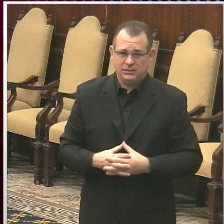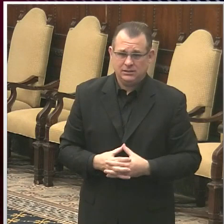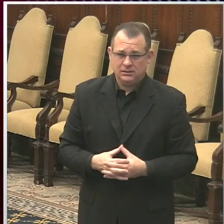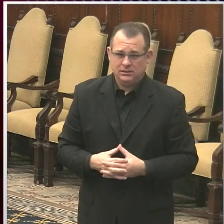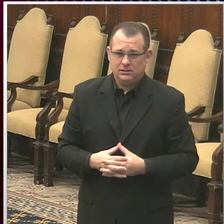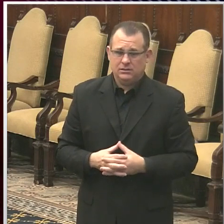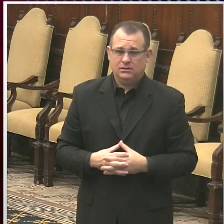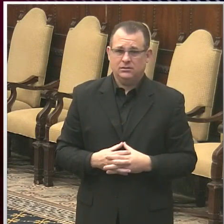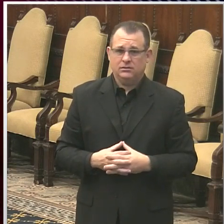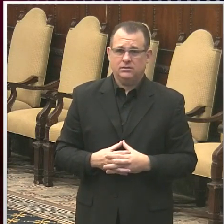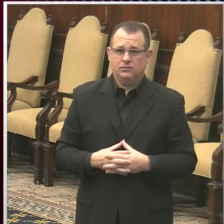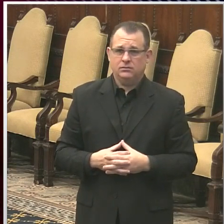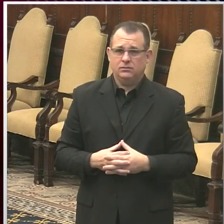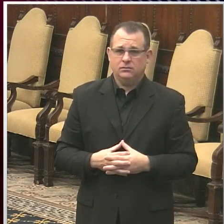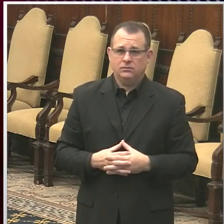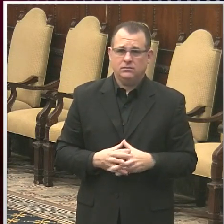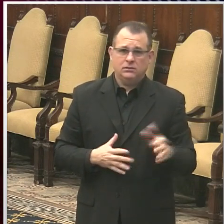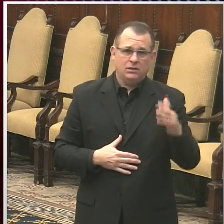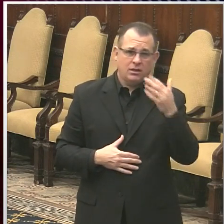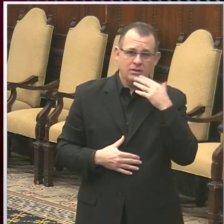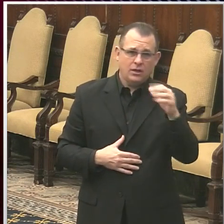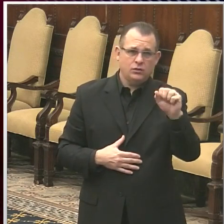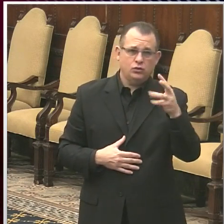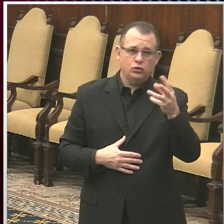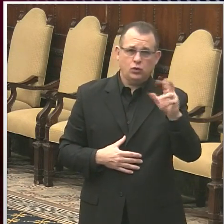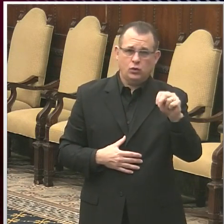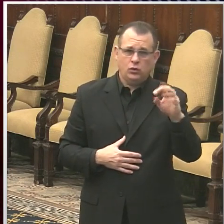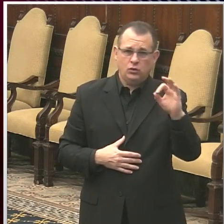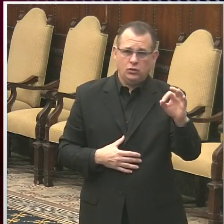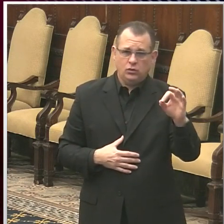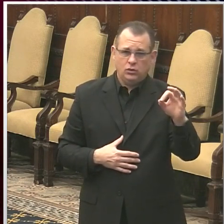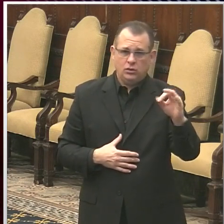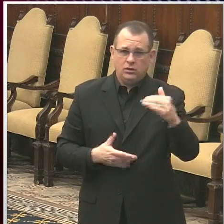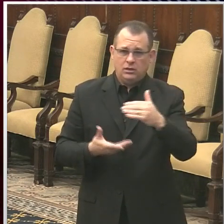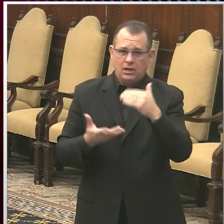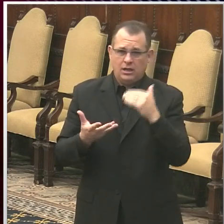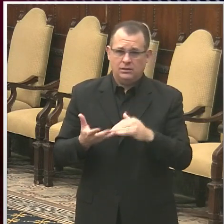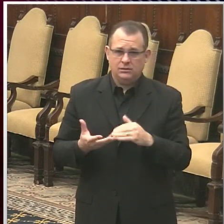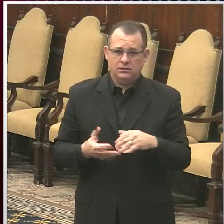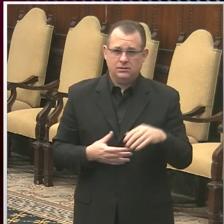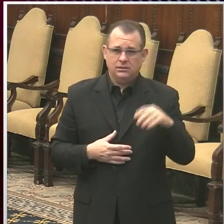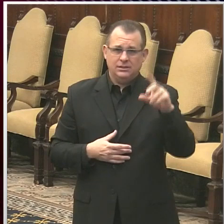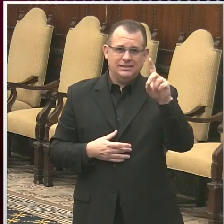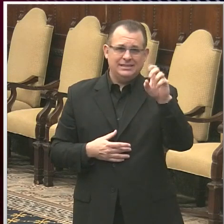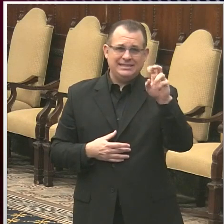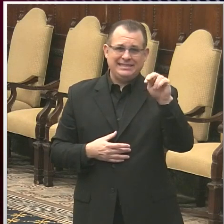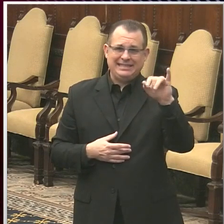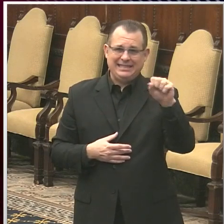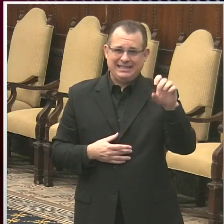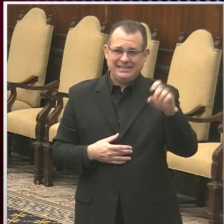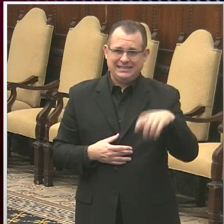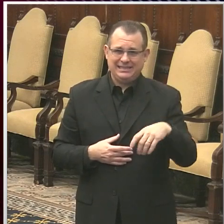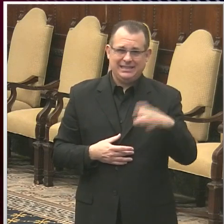All right, thank you, Sean. And next up is Denise Clay of The Sun.